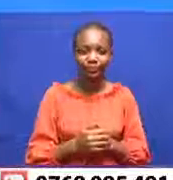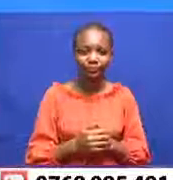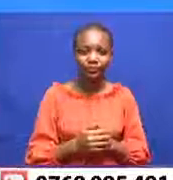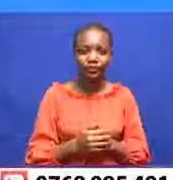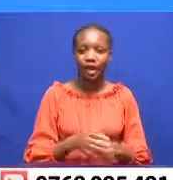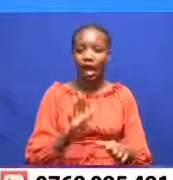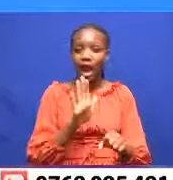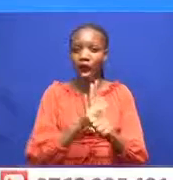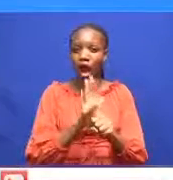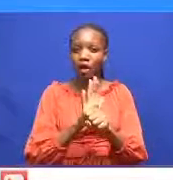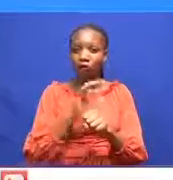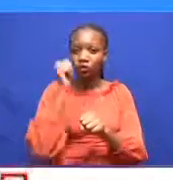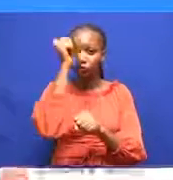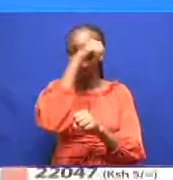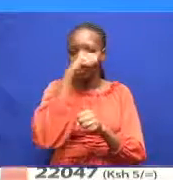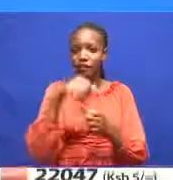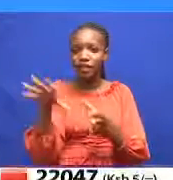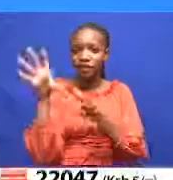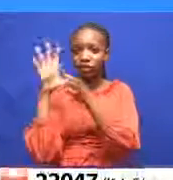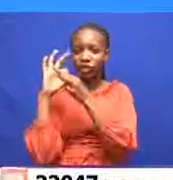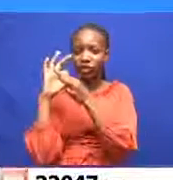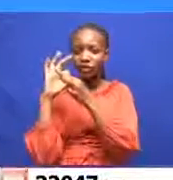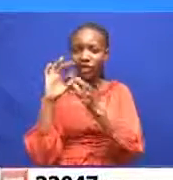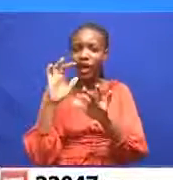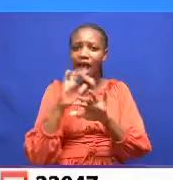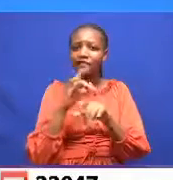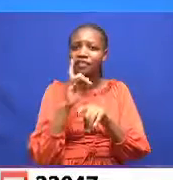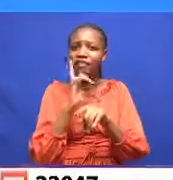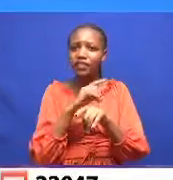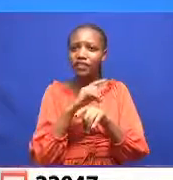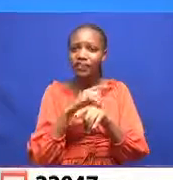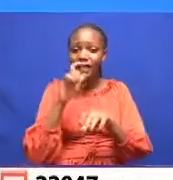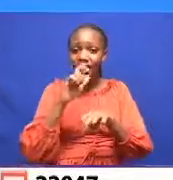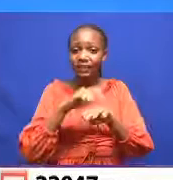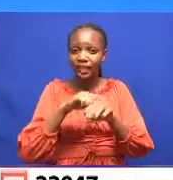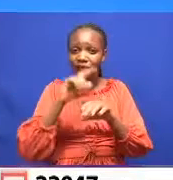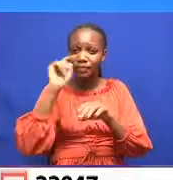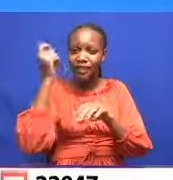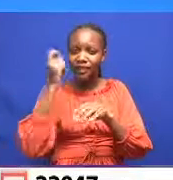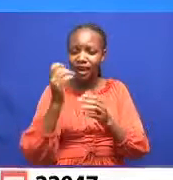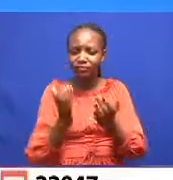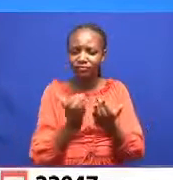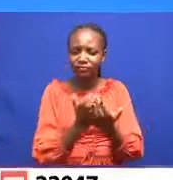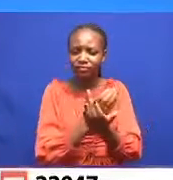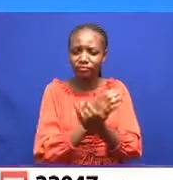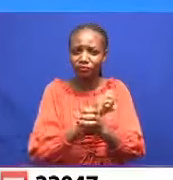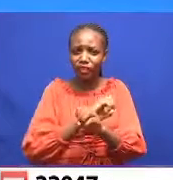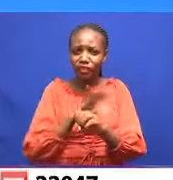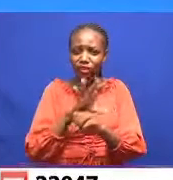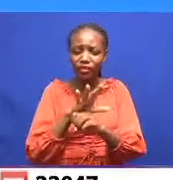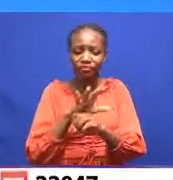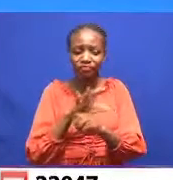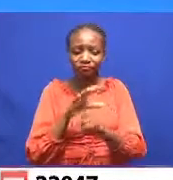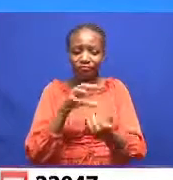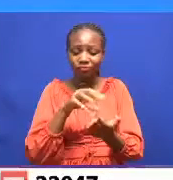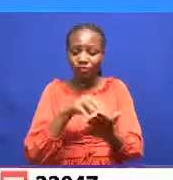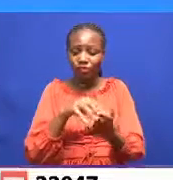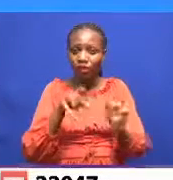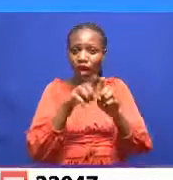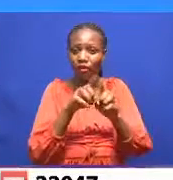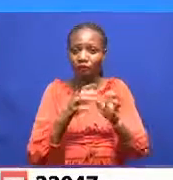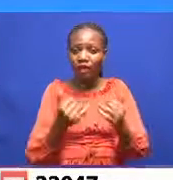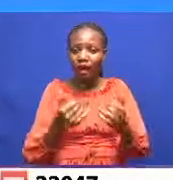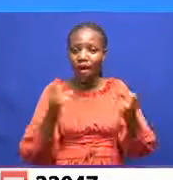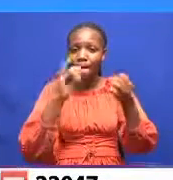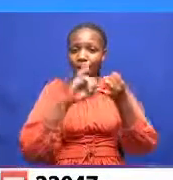Now, many African traditions have had to take a back seat as the country grapples with the contagious coronavirus pandemic. Although